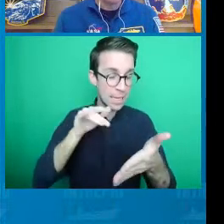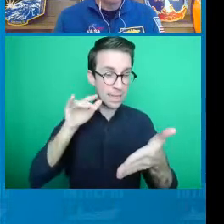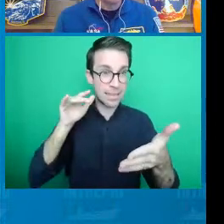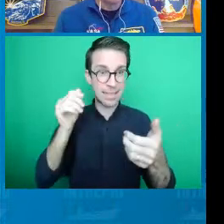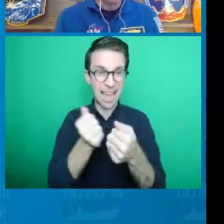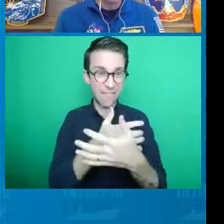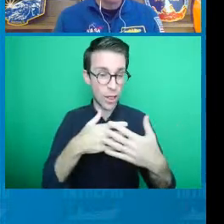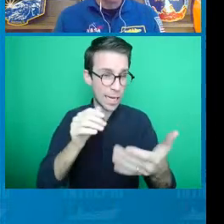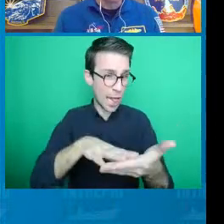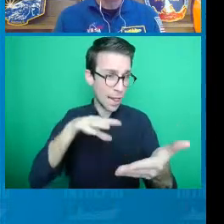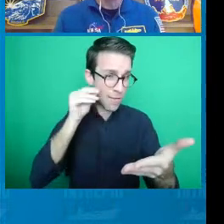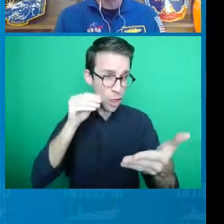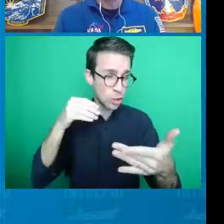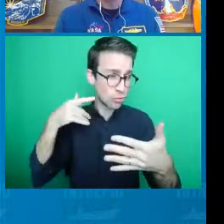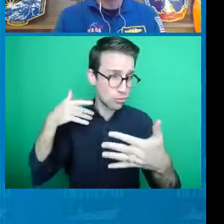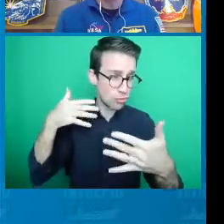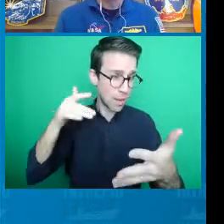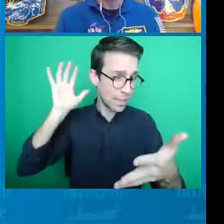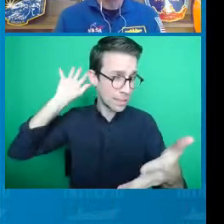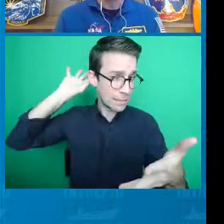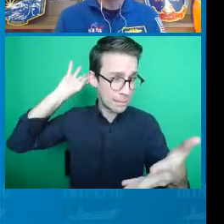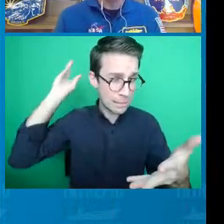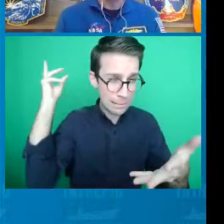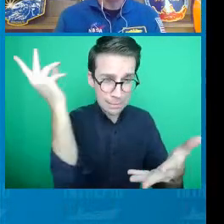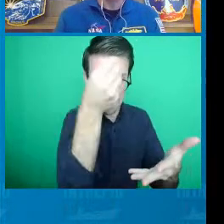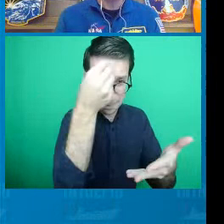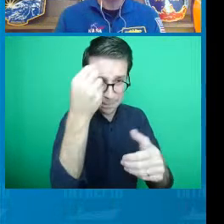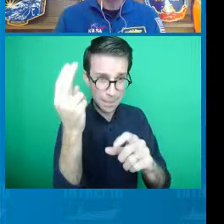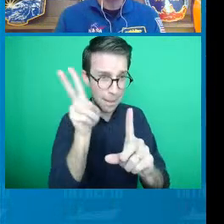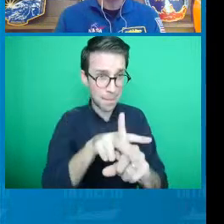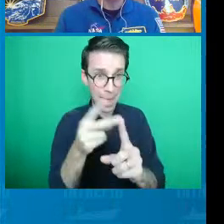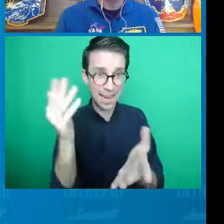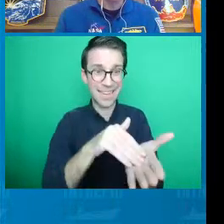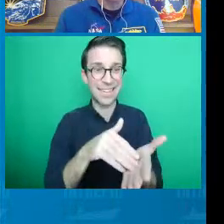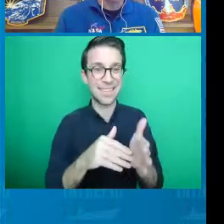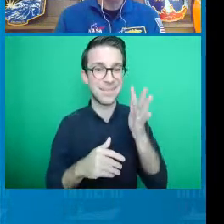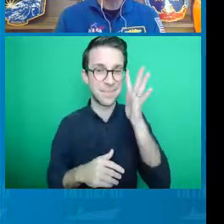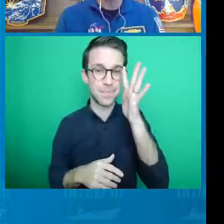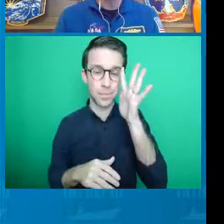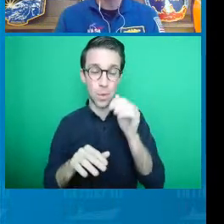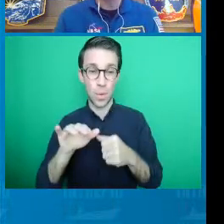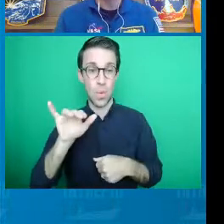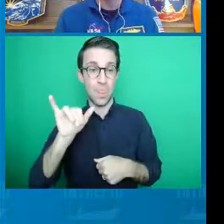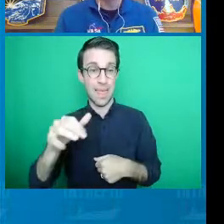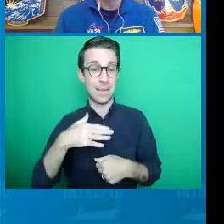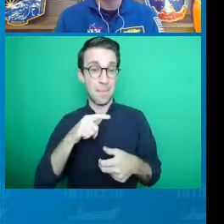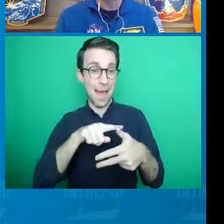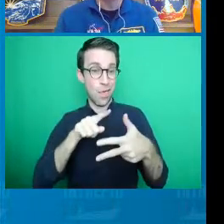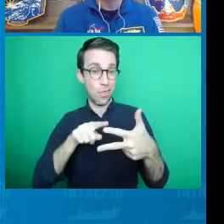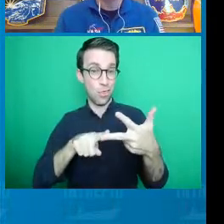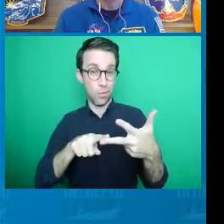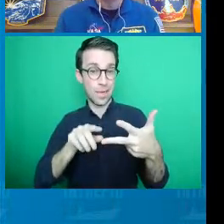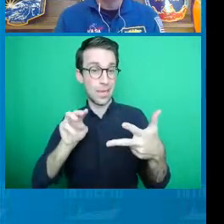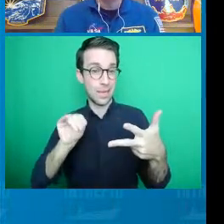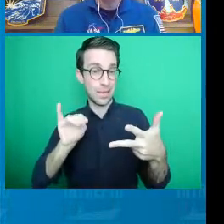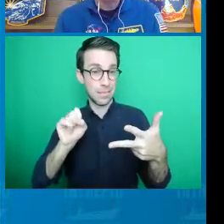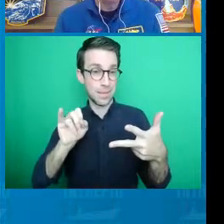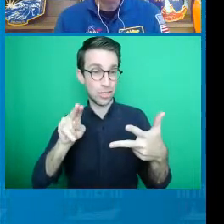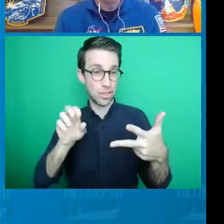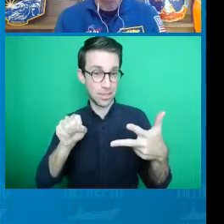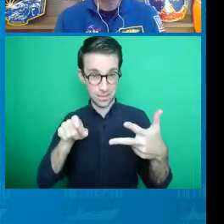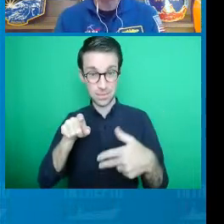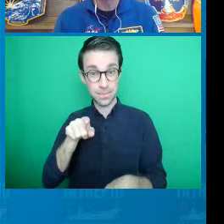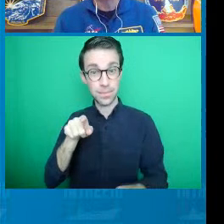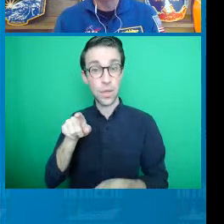use it again. So those are my 3 space shuttle missions. And this is how we left the space station. And